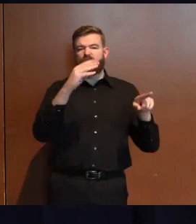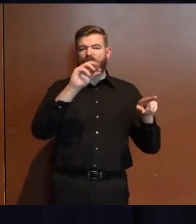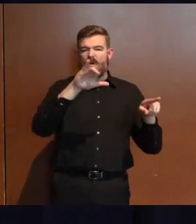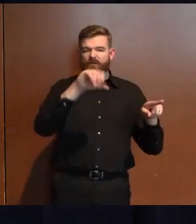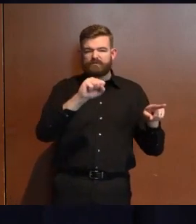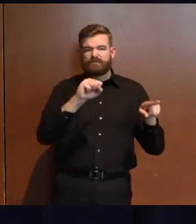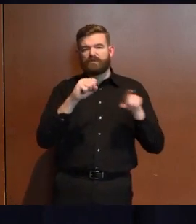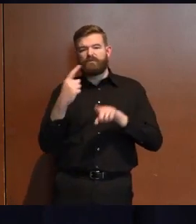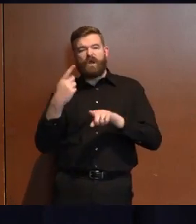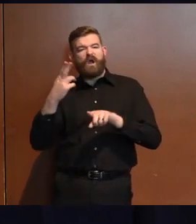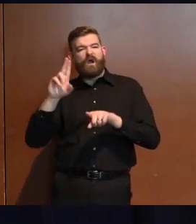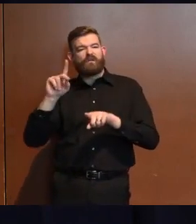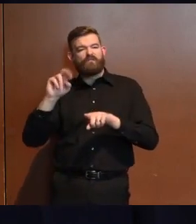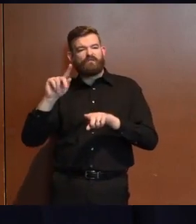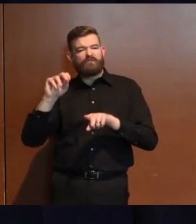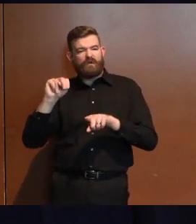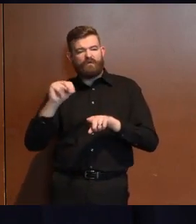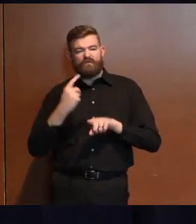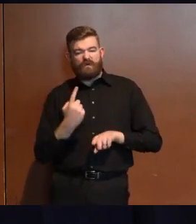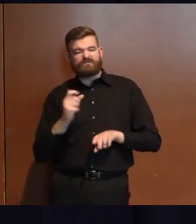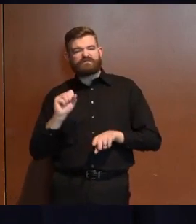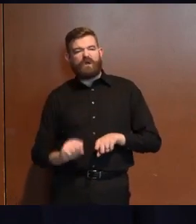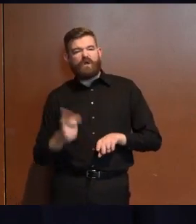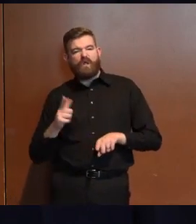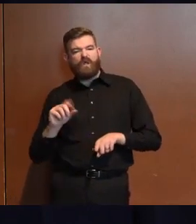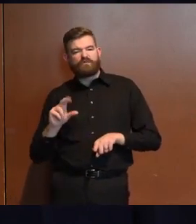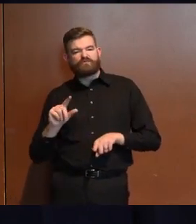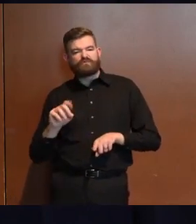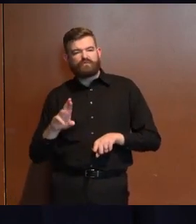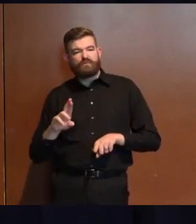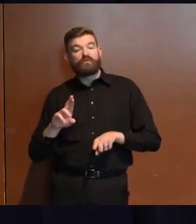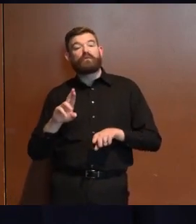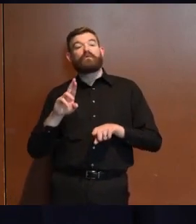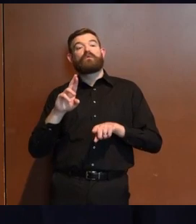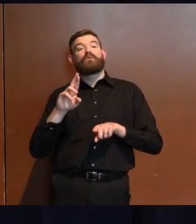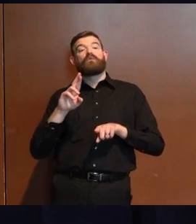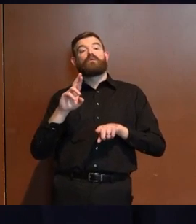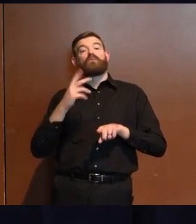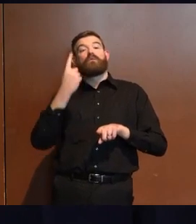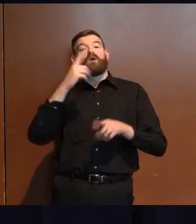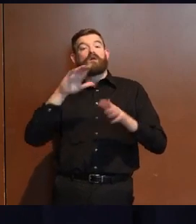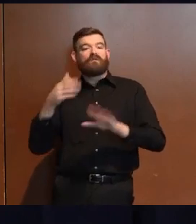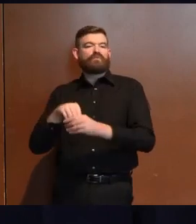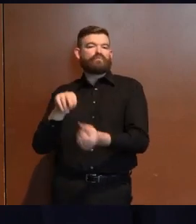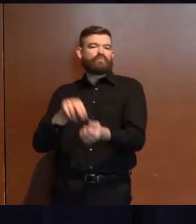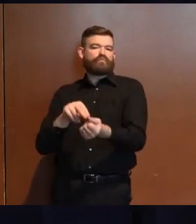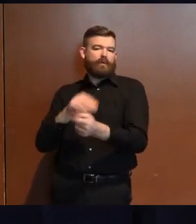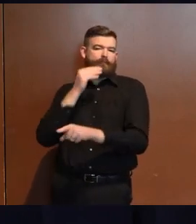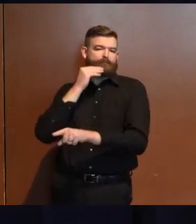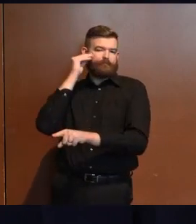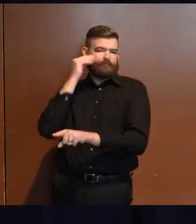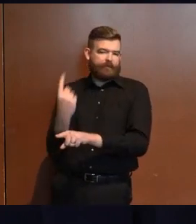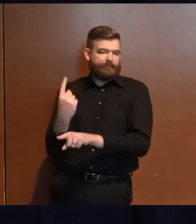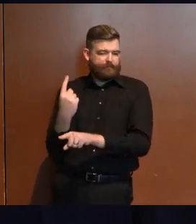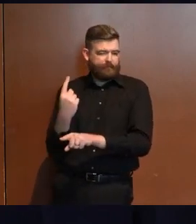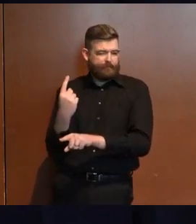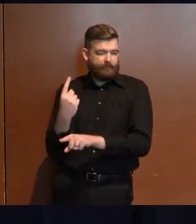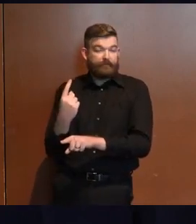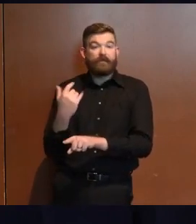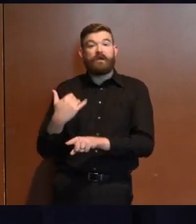1 in Gloucester. 1 death was associated with a long-term care facility. We now have